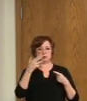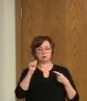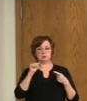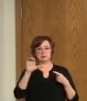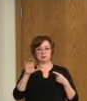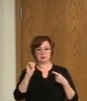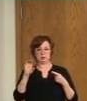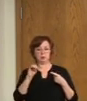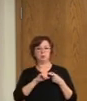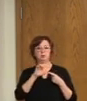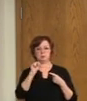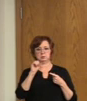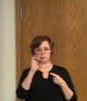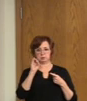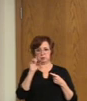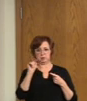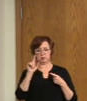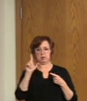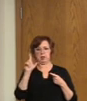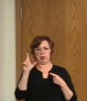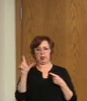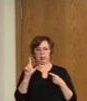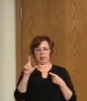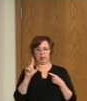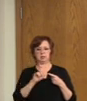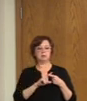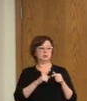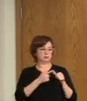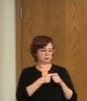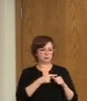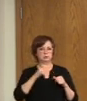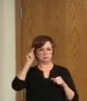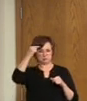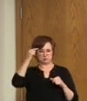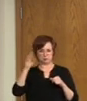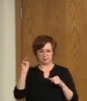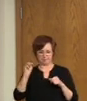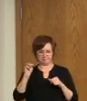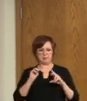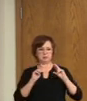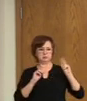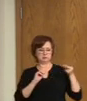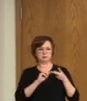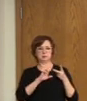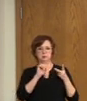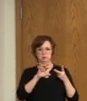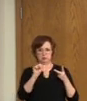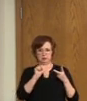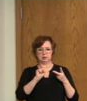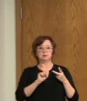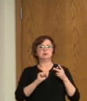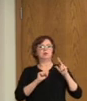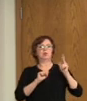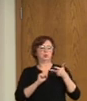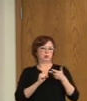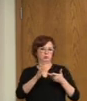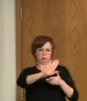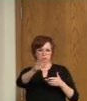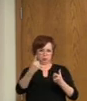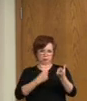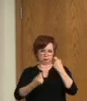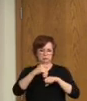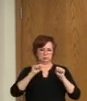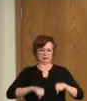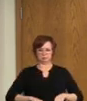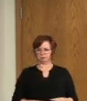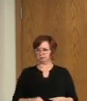Livingstone. We'll open with remarks from Minister Merriman, and then we'll go to Dr. Shahab, and then we'll take time for questions.